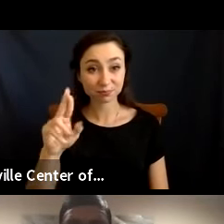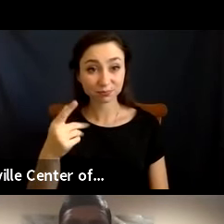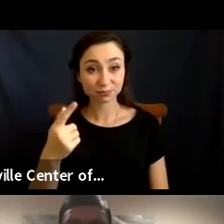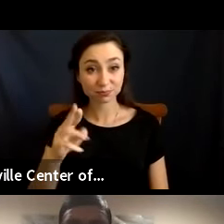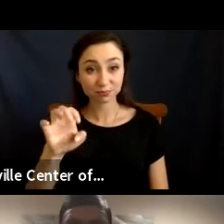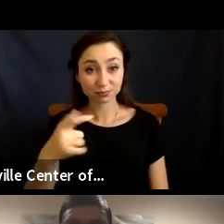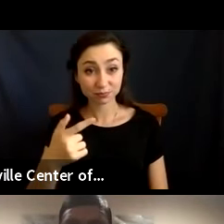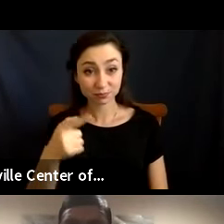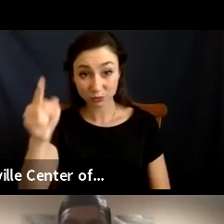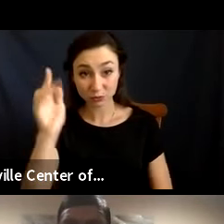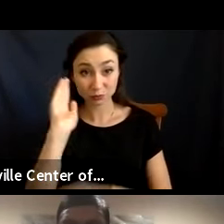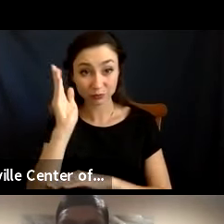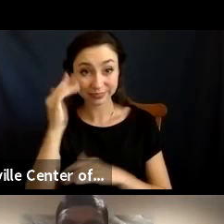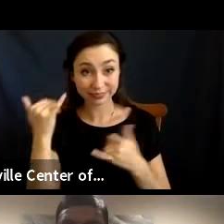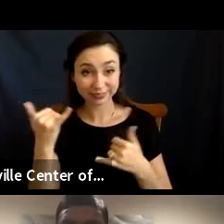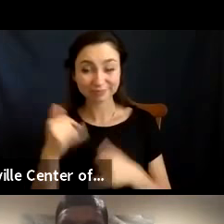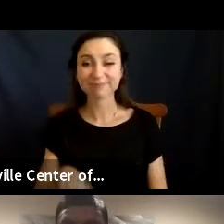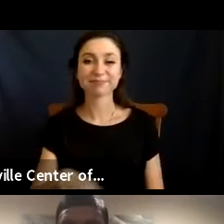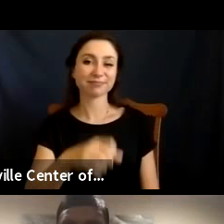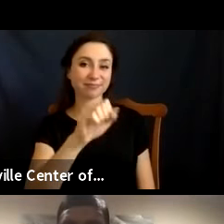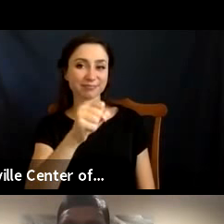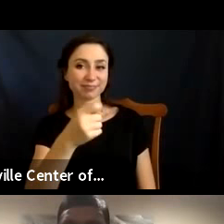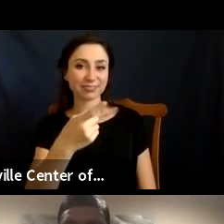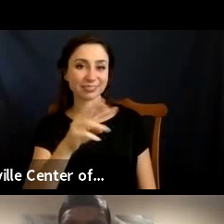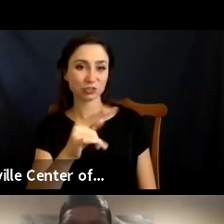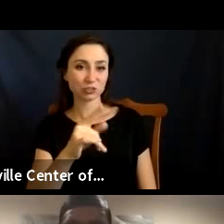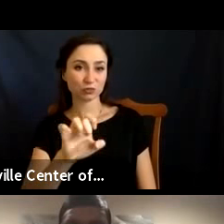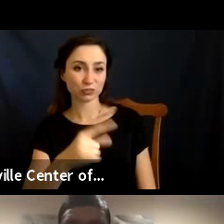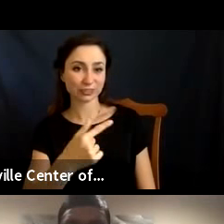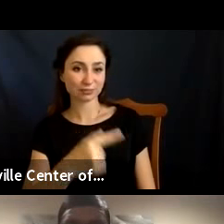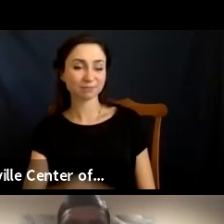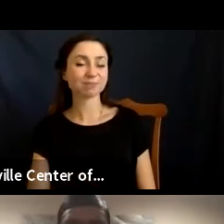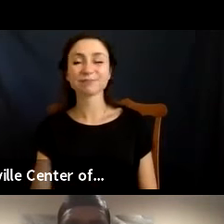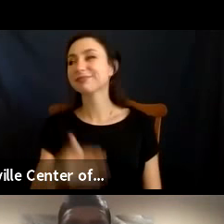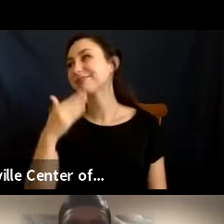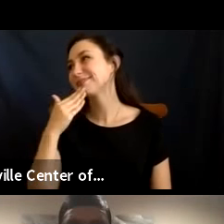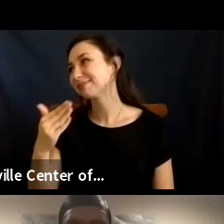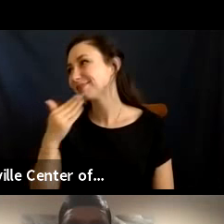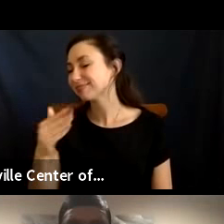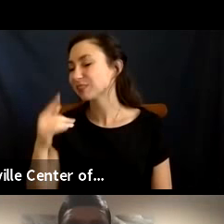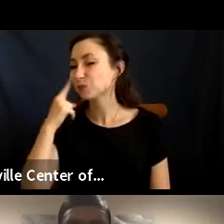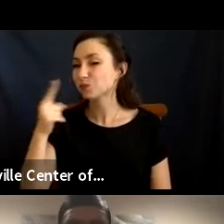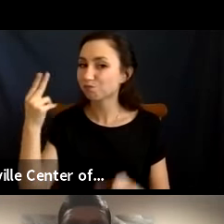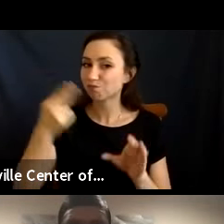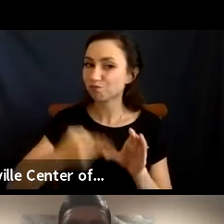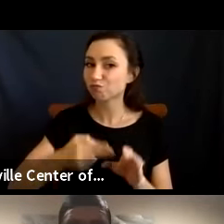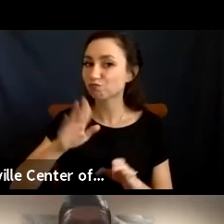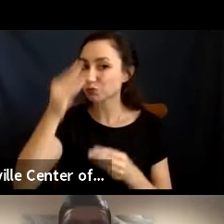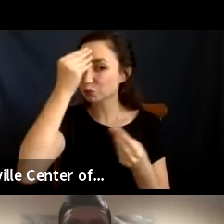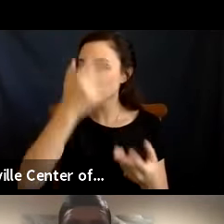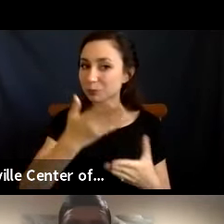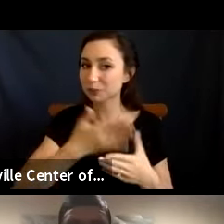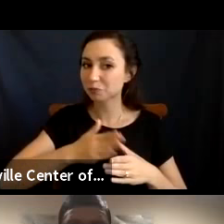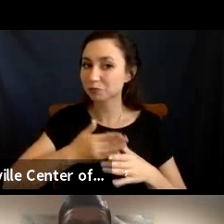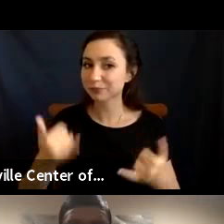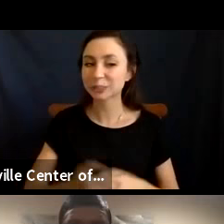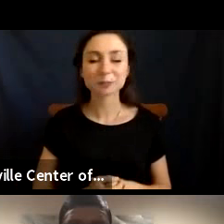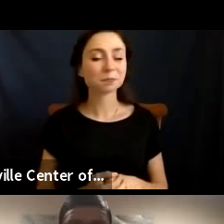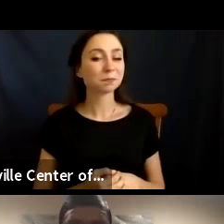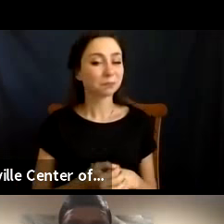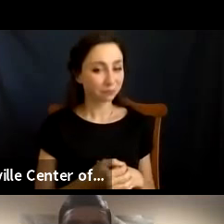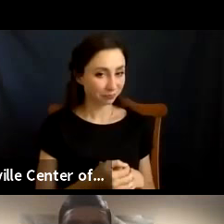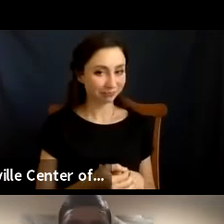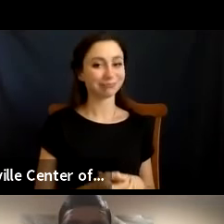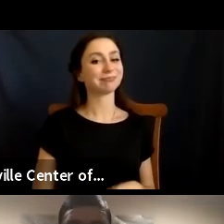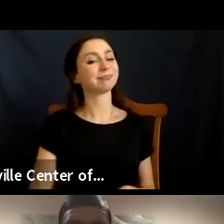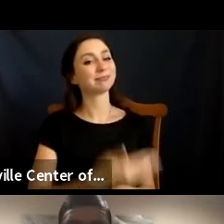presenter today? Yes, sir, I am. Great to have you. Thank you for your information. Well, thank you. It's